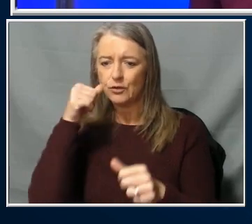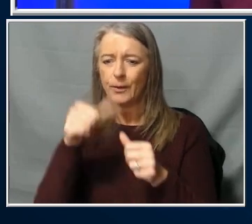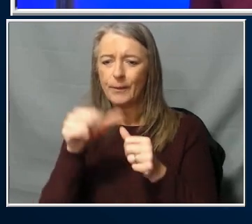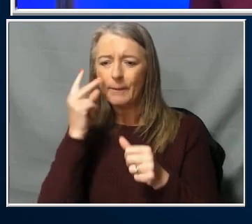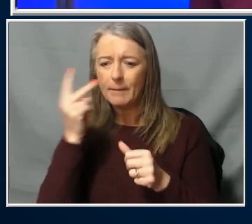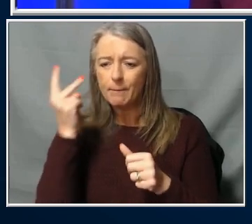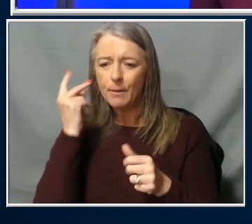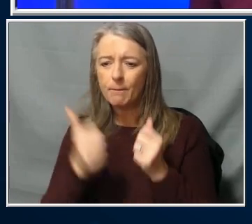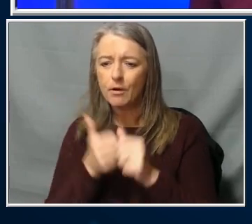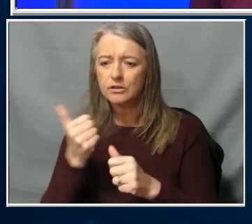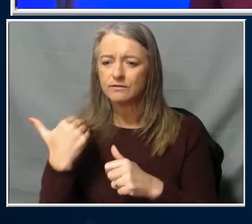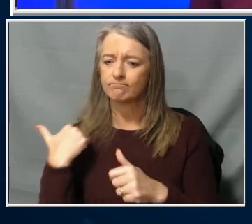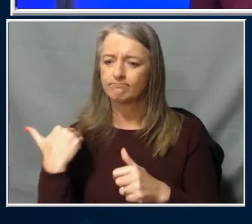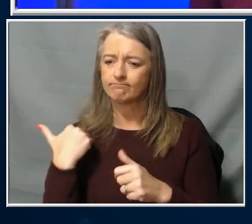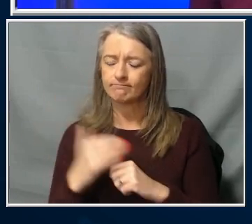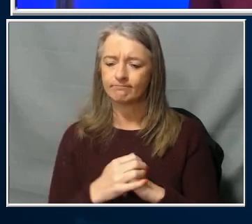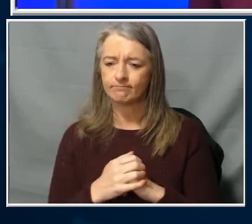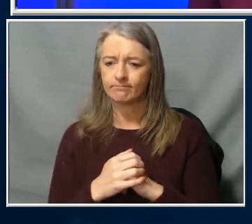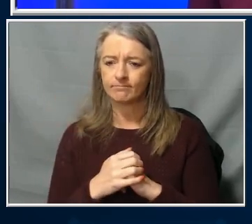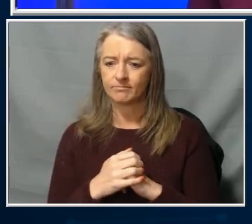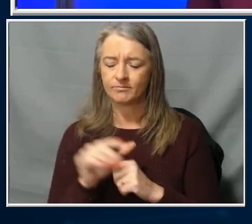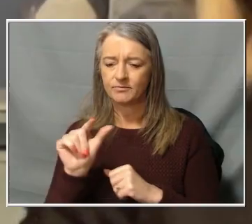then?